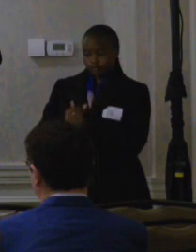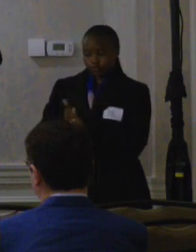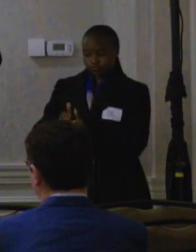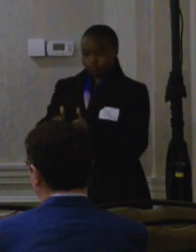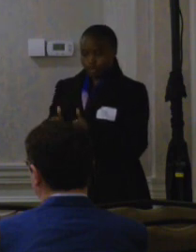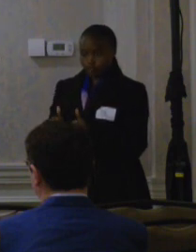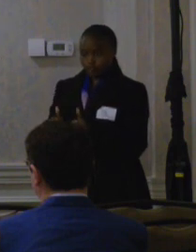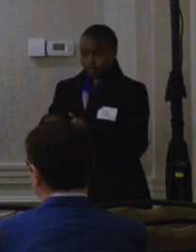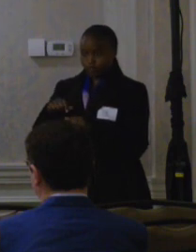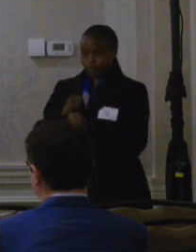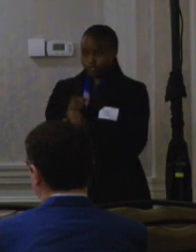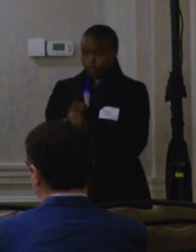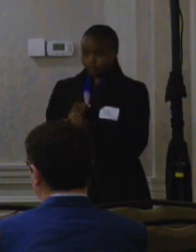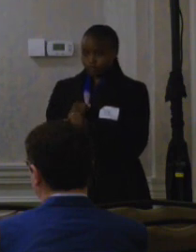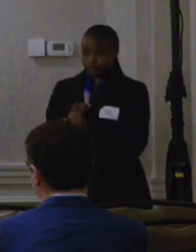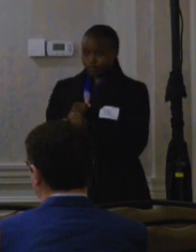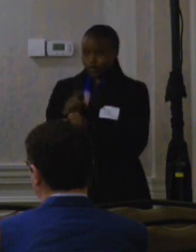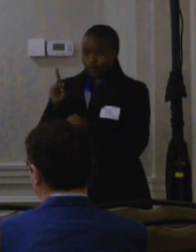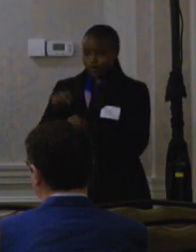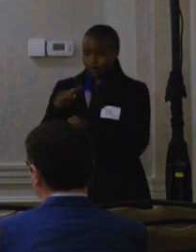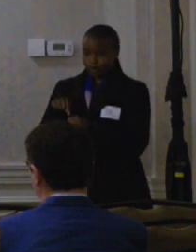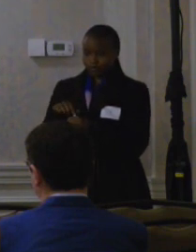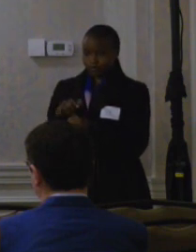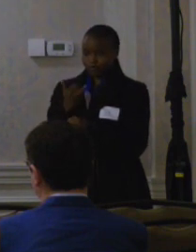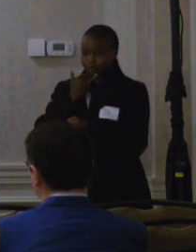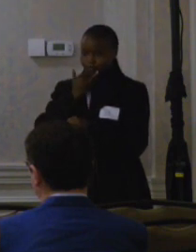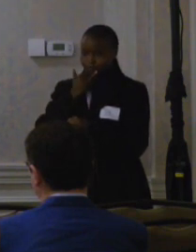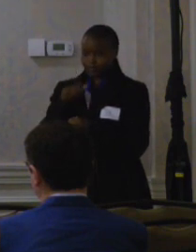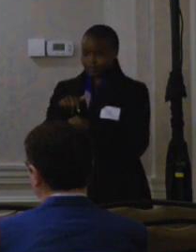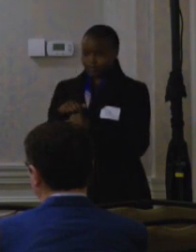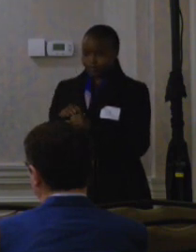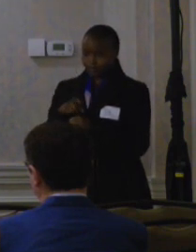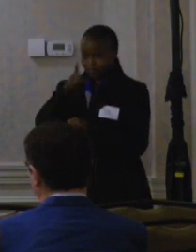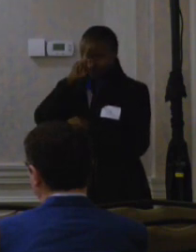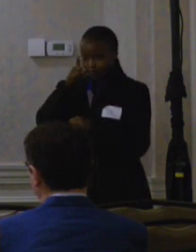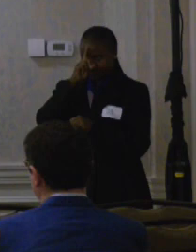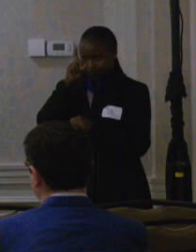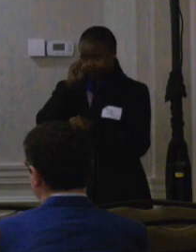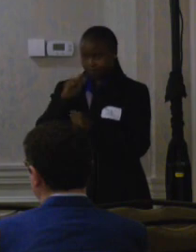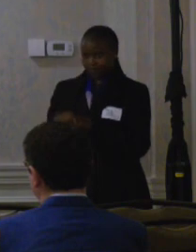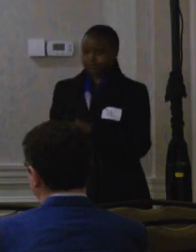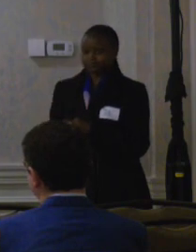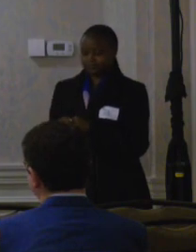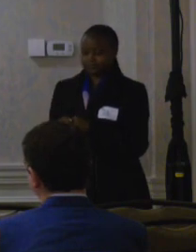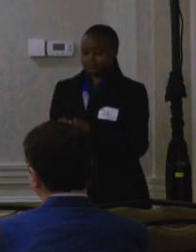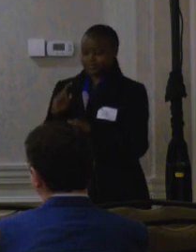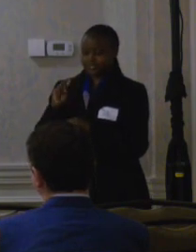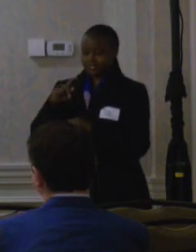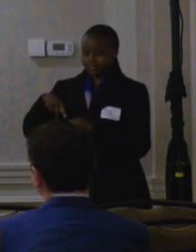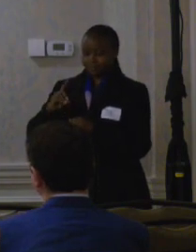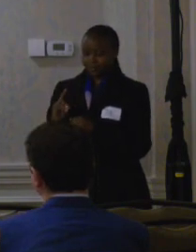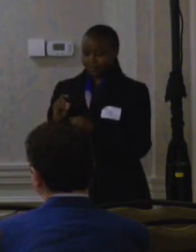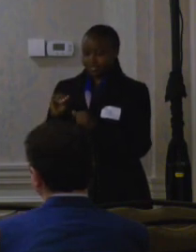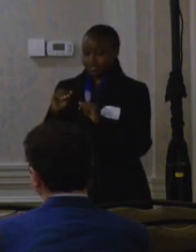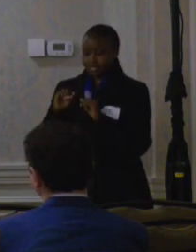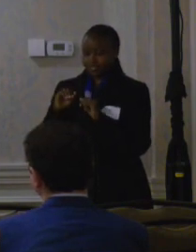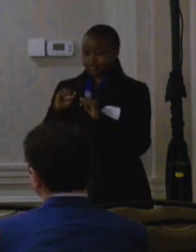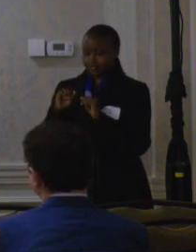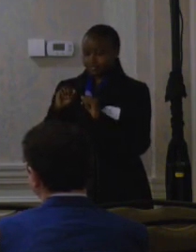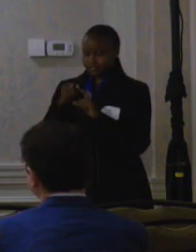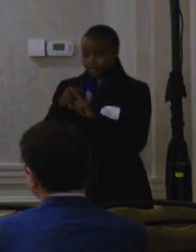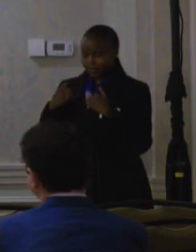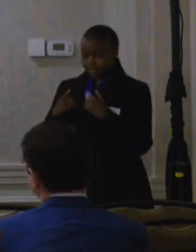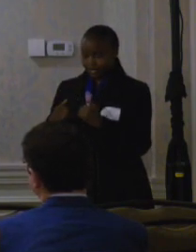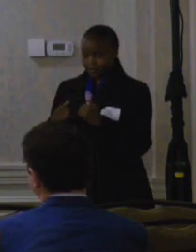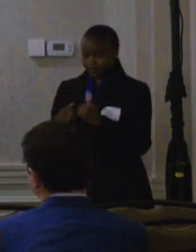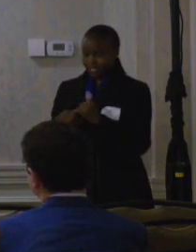we just need to do some sort of teacher professional development. I think often doing teacher professional development that has no impact may be worse than